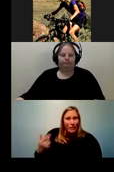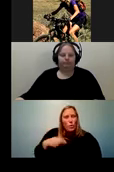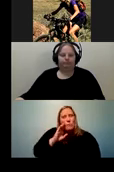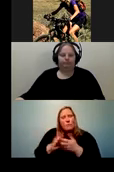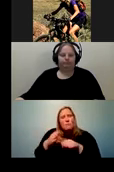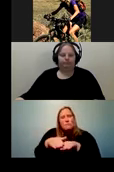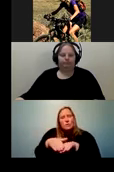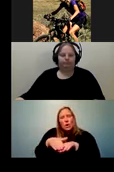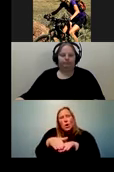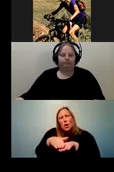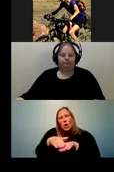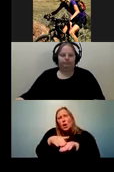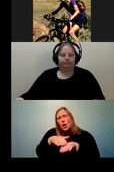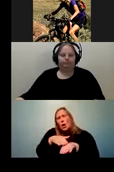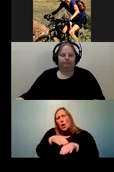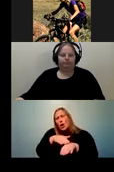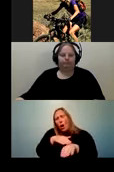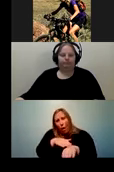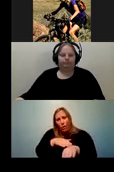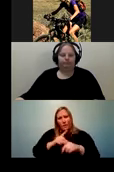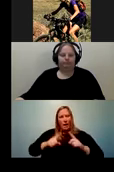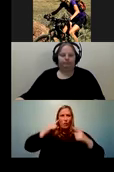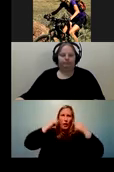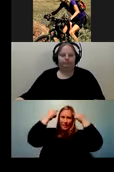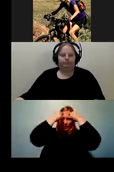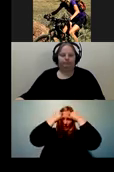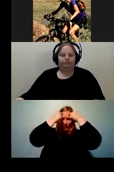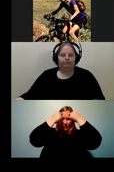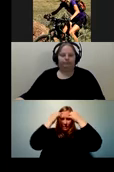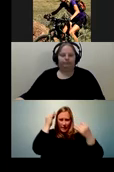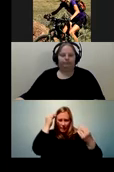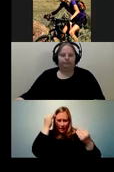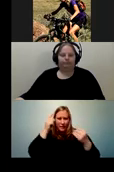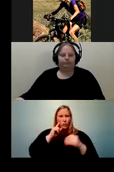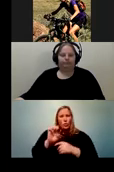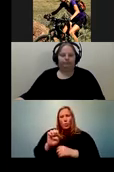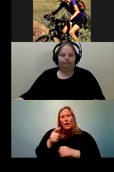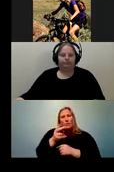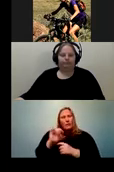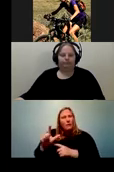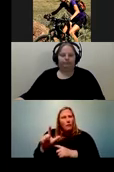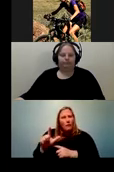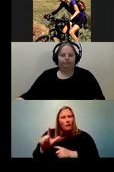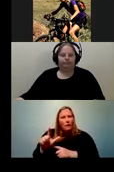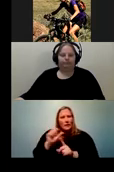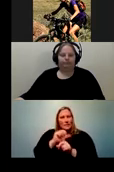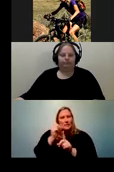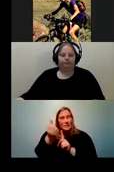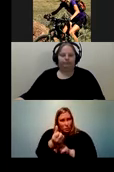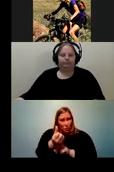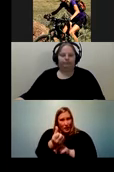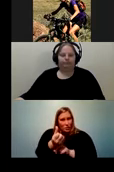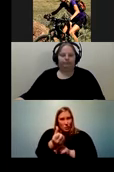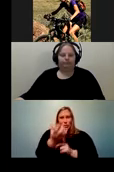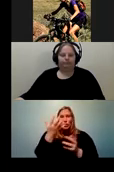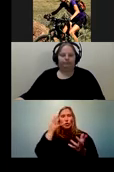important. But for thinking through ethical situations, we got to be careful not to let that fall into that